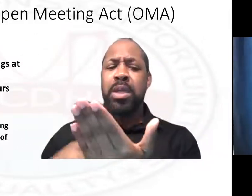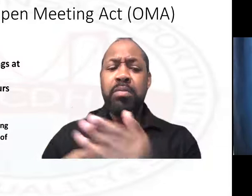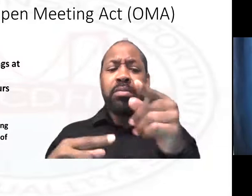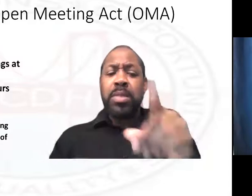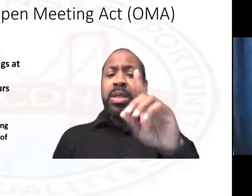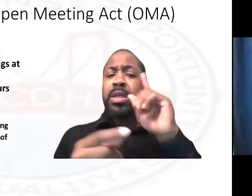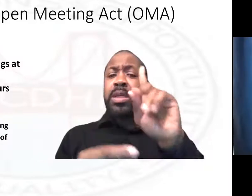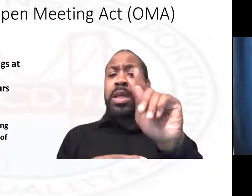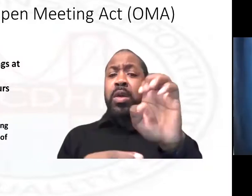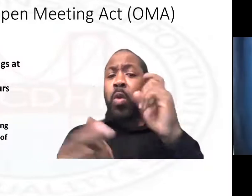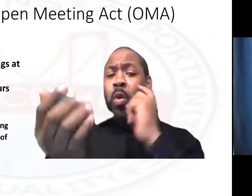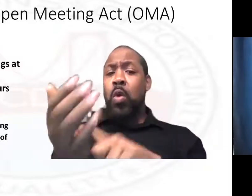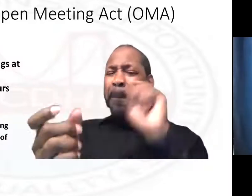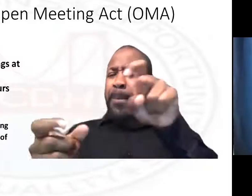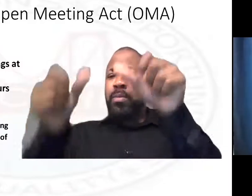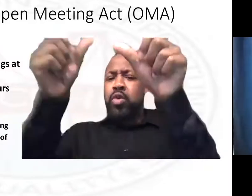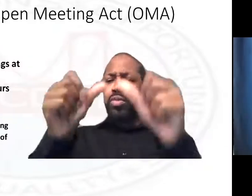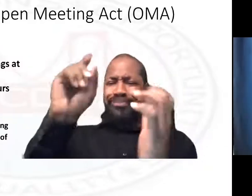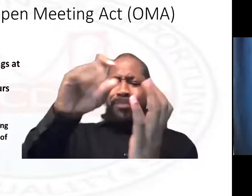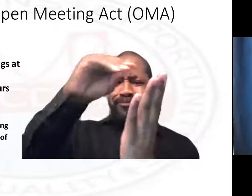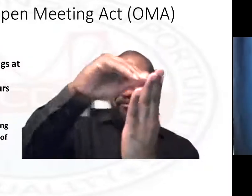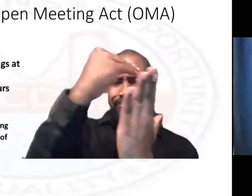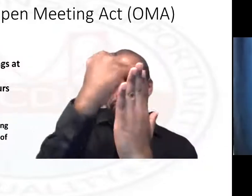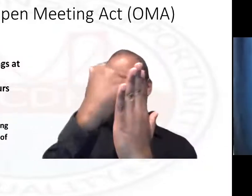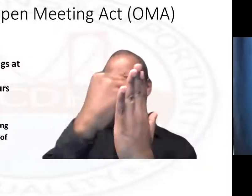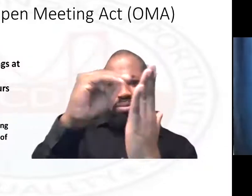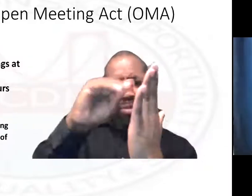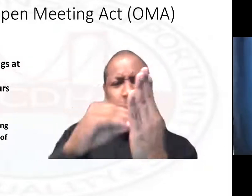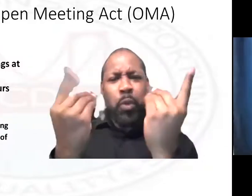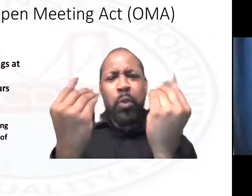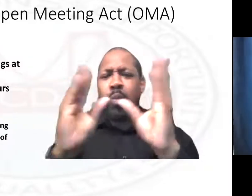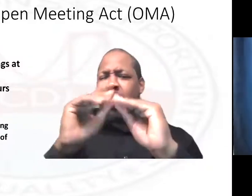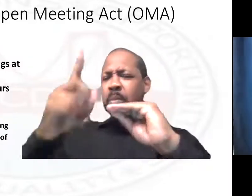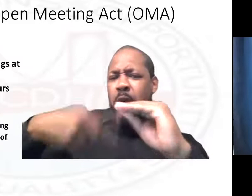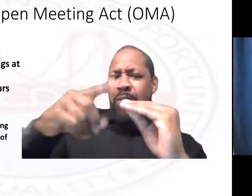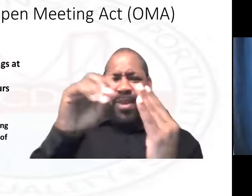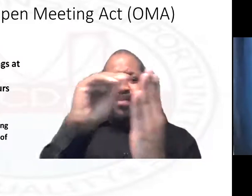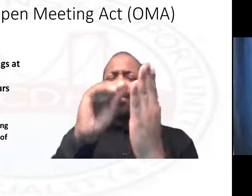the specific business that will be discussed at the meeting, all have to be posted.